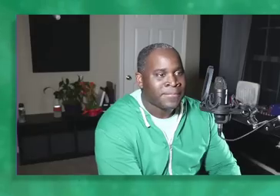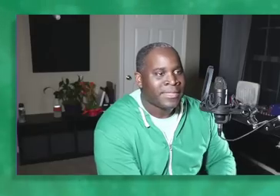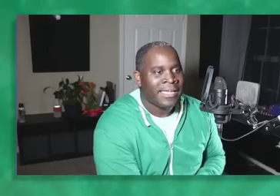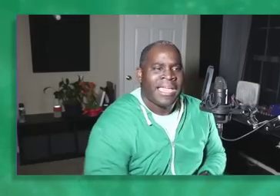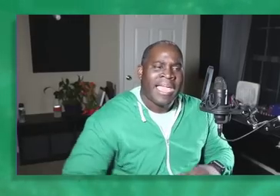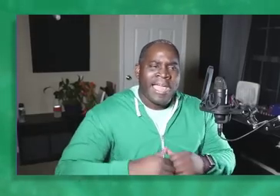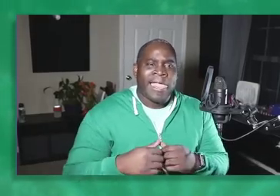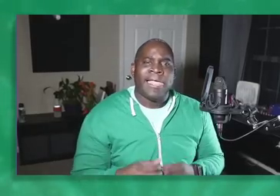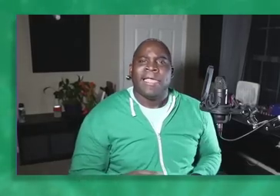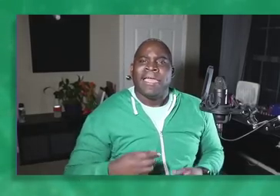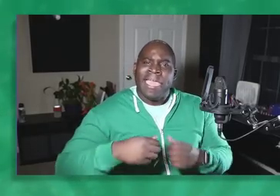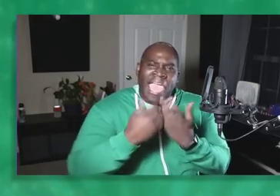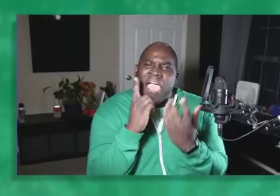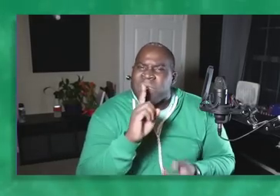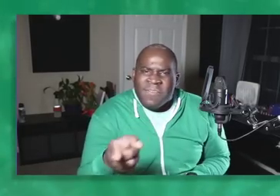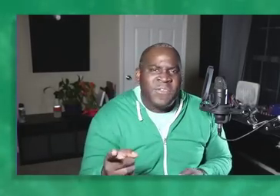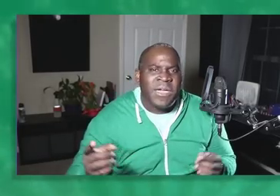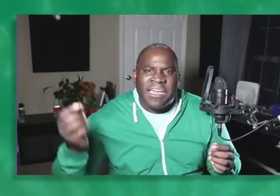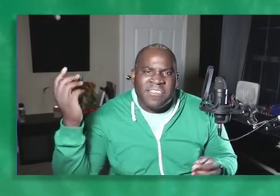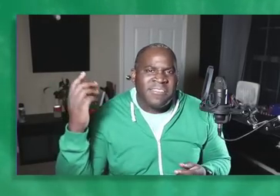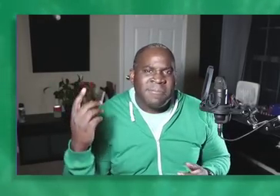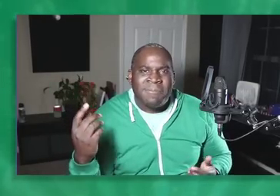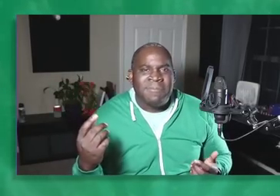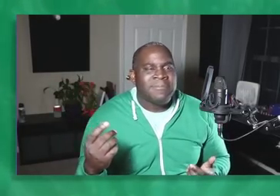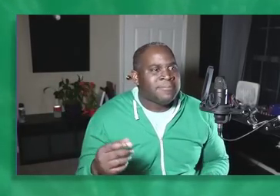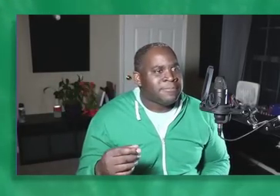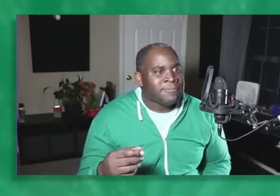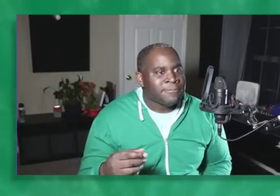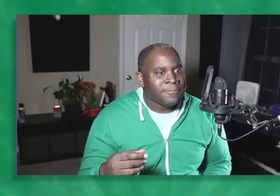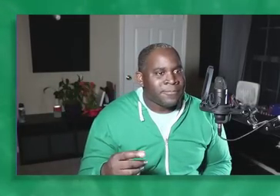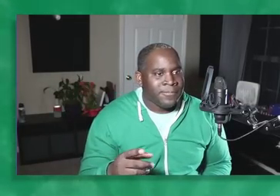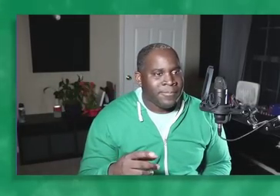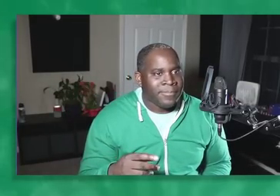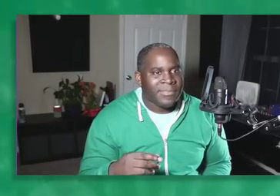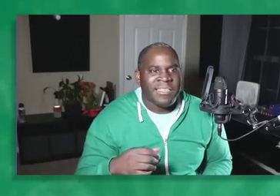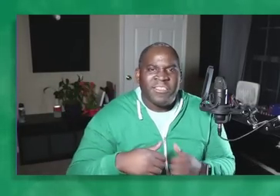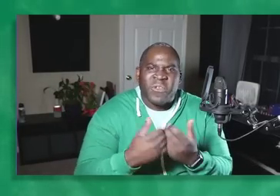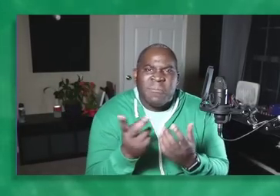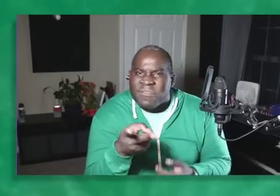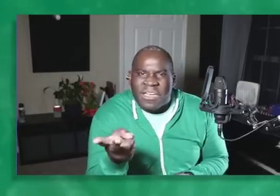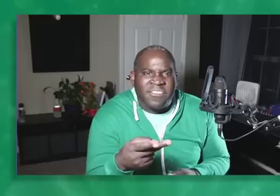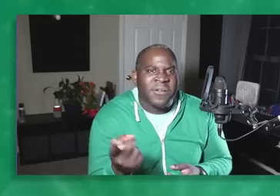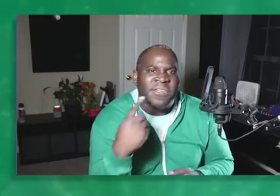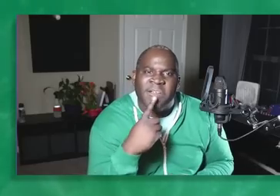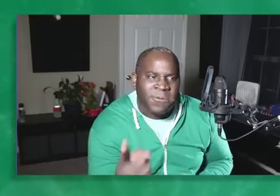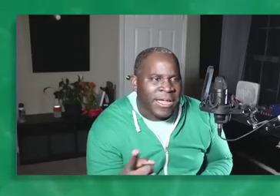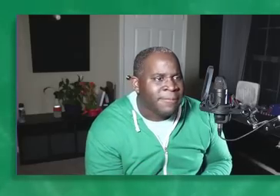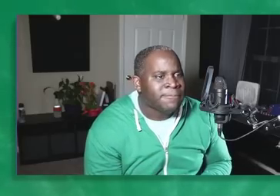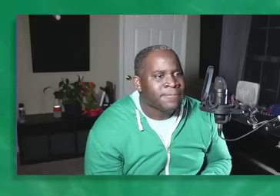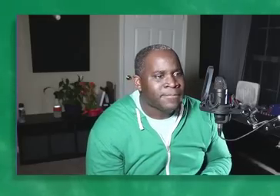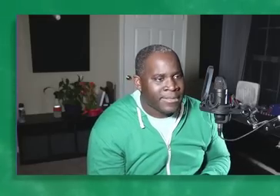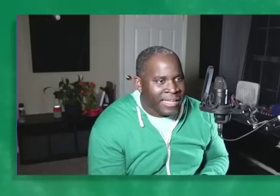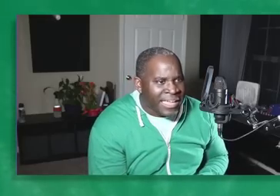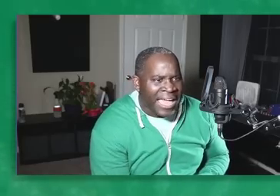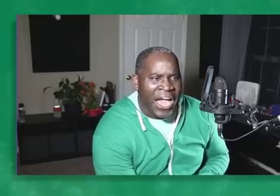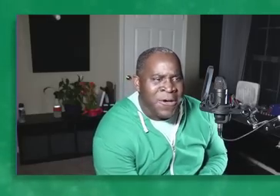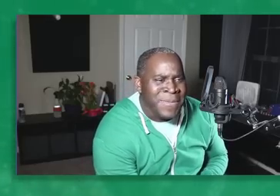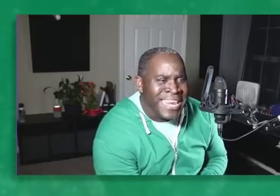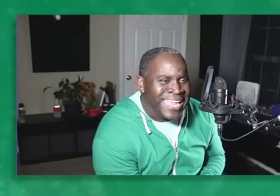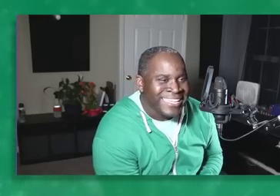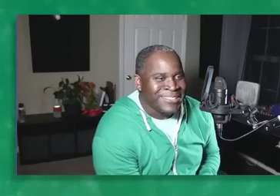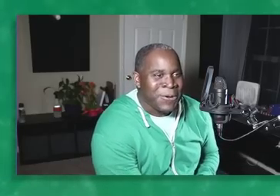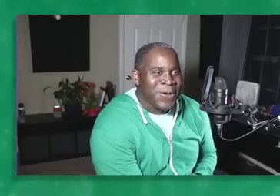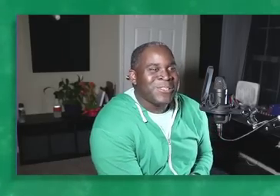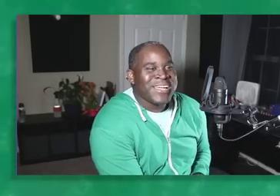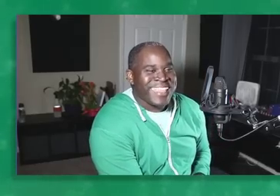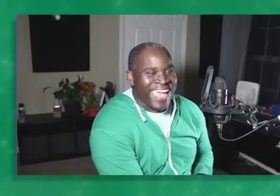believe me. How many of you guys? How did we do? So how many of you guys are there, right? We. How